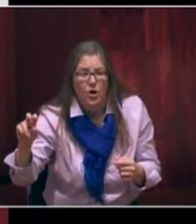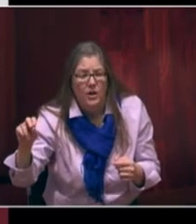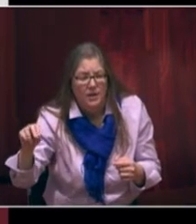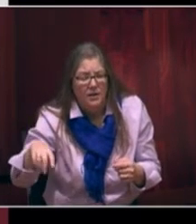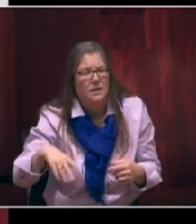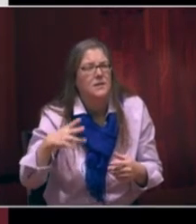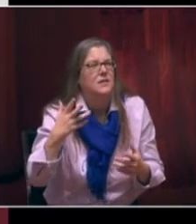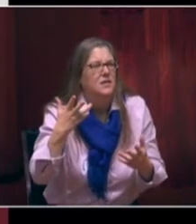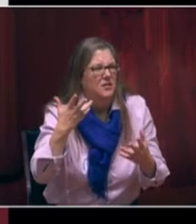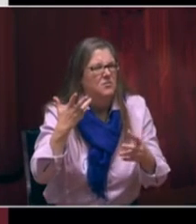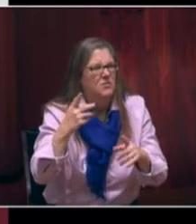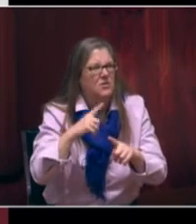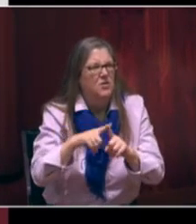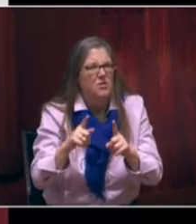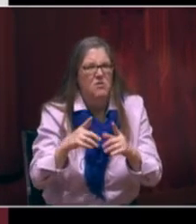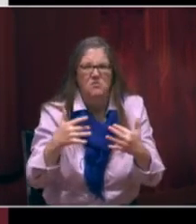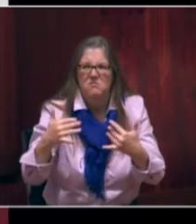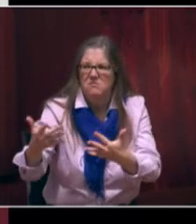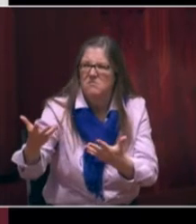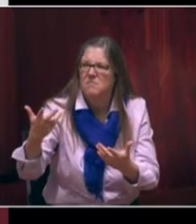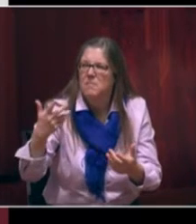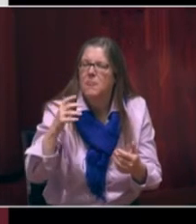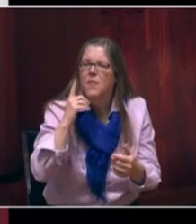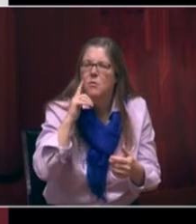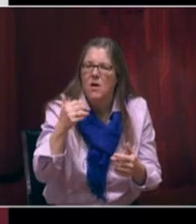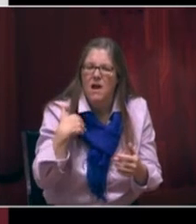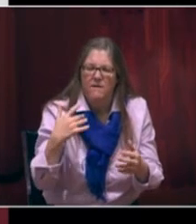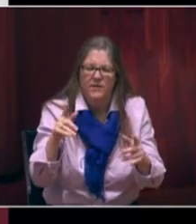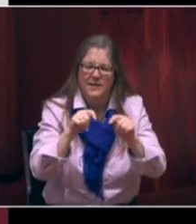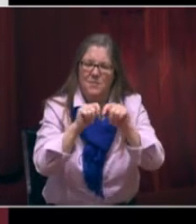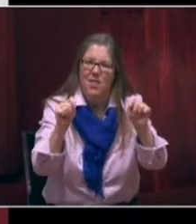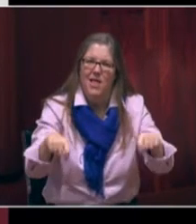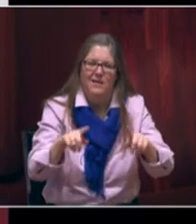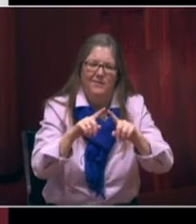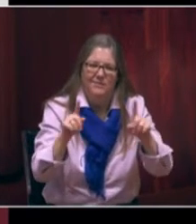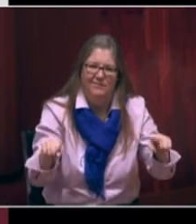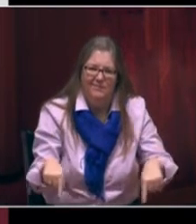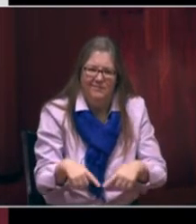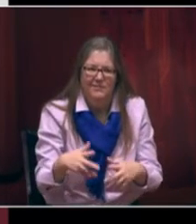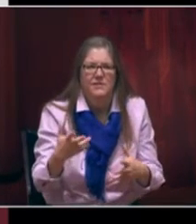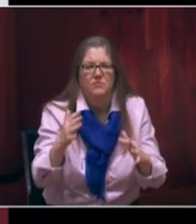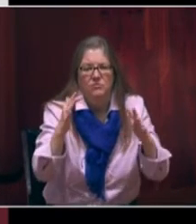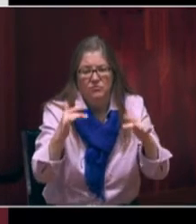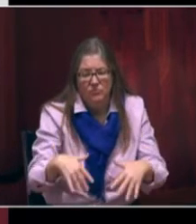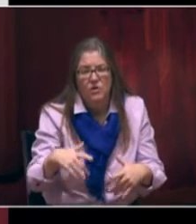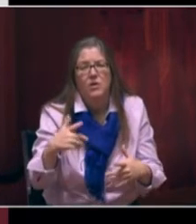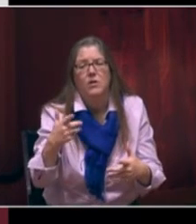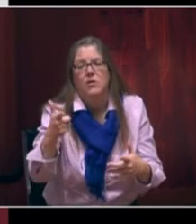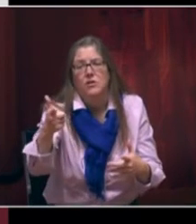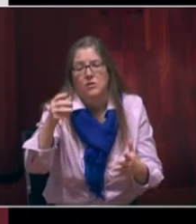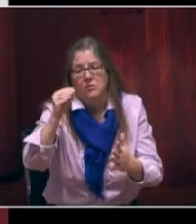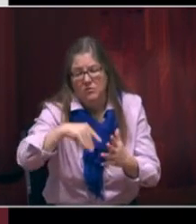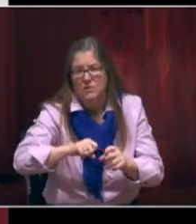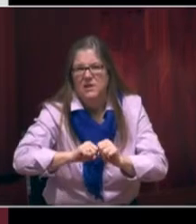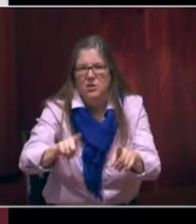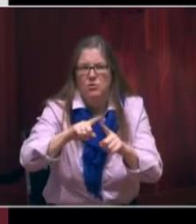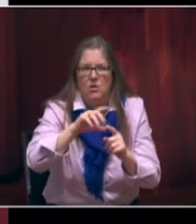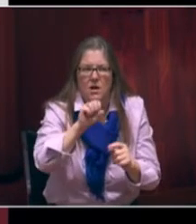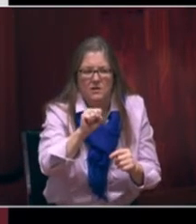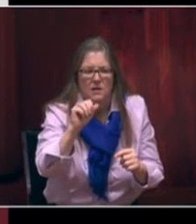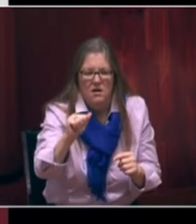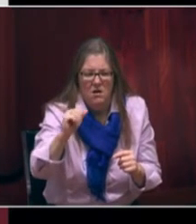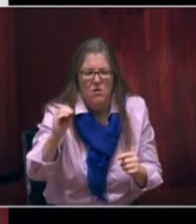similar to years past. It'll be in a Word template, and then again, that'll be sent to the SAOs. And I believe we'll CC the